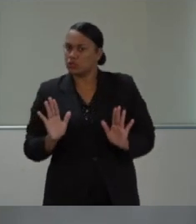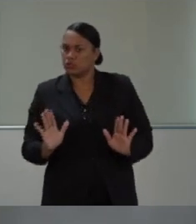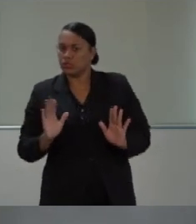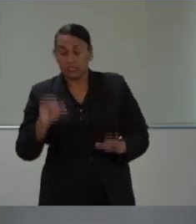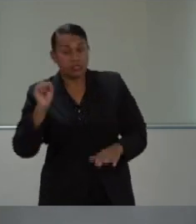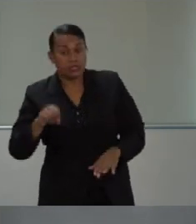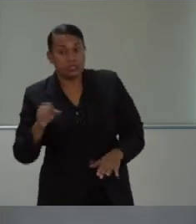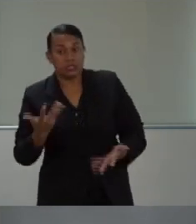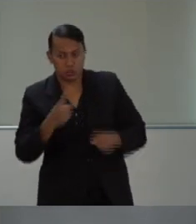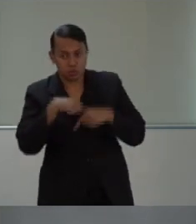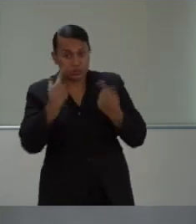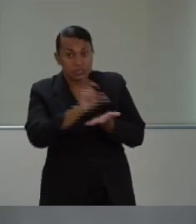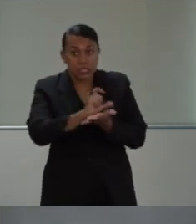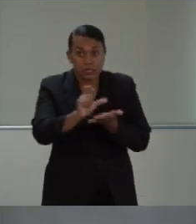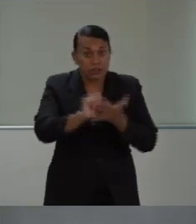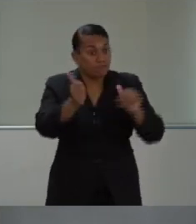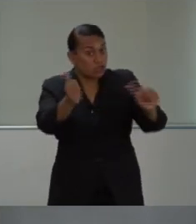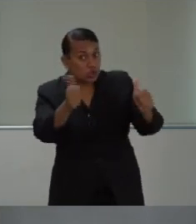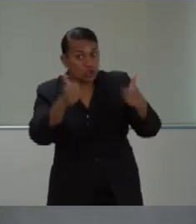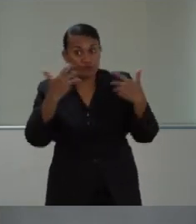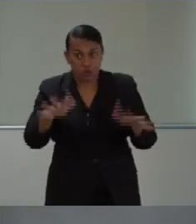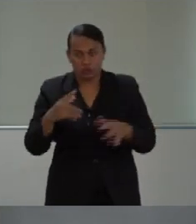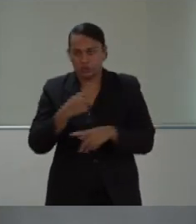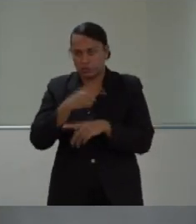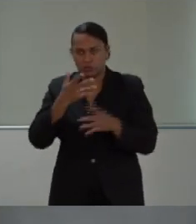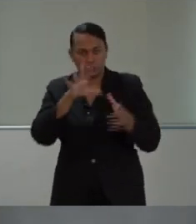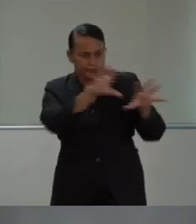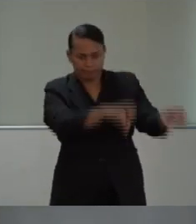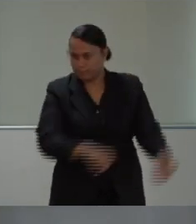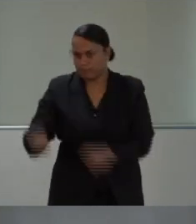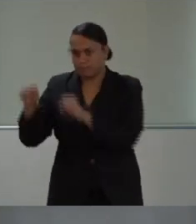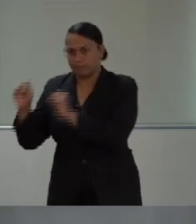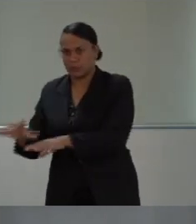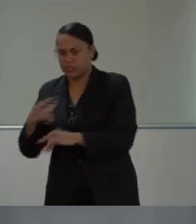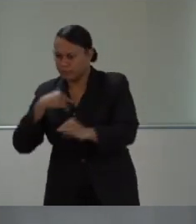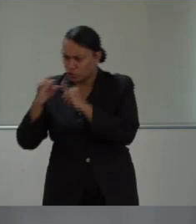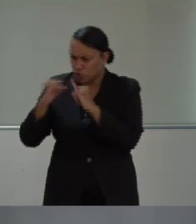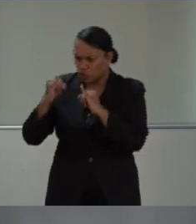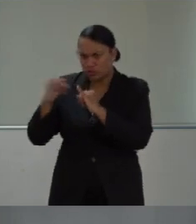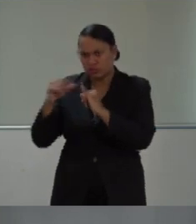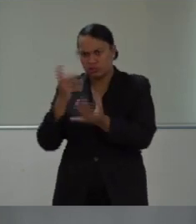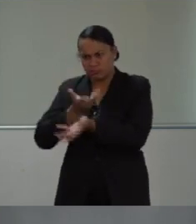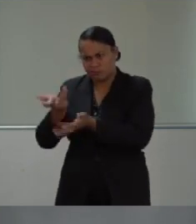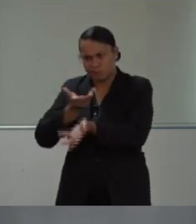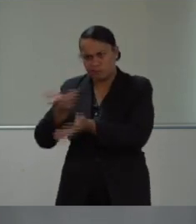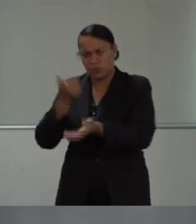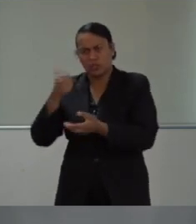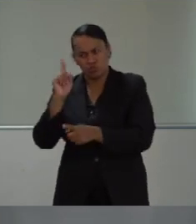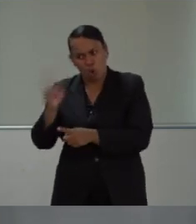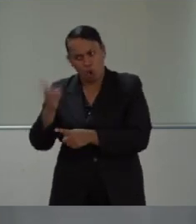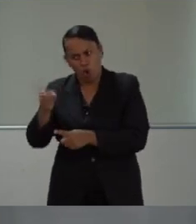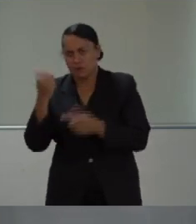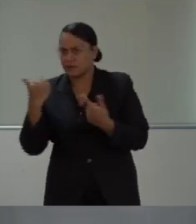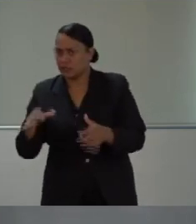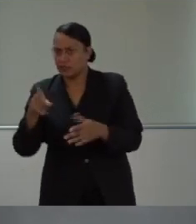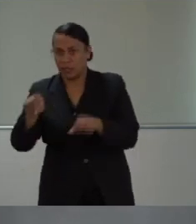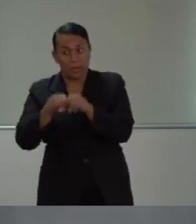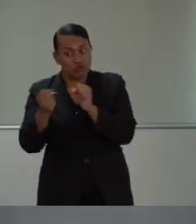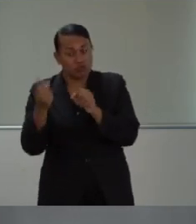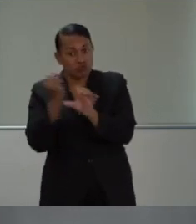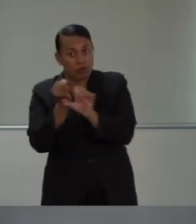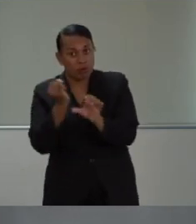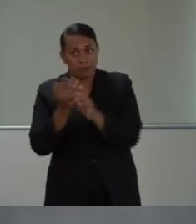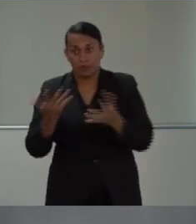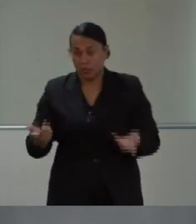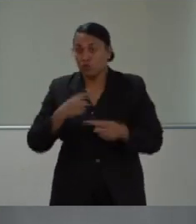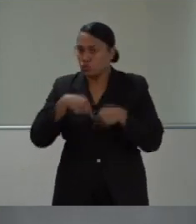we can finish that process. They've been warned. We've noted what the breaches that they have done, and we're just waiting for that period to